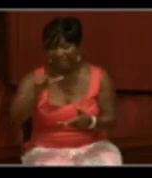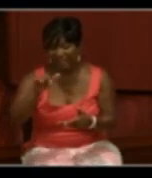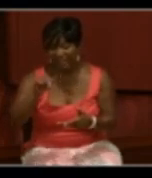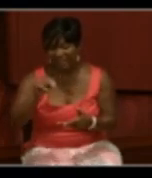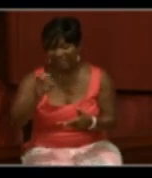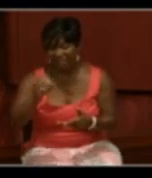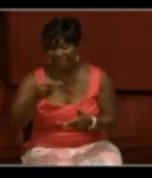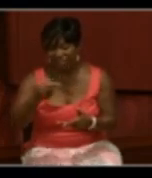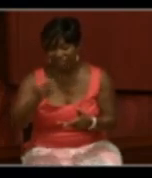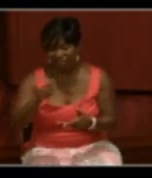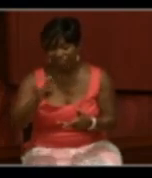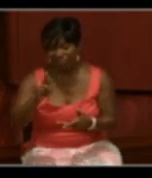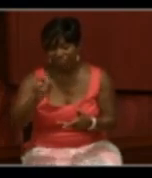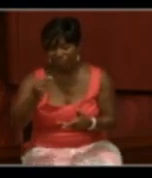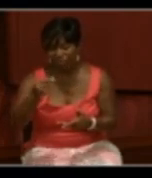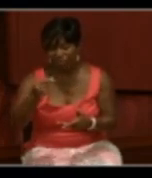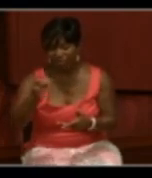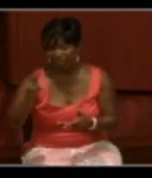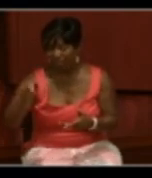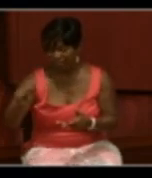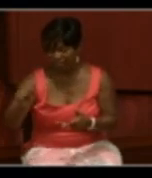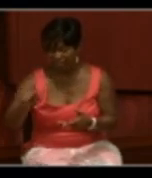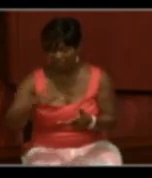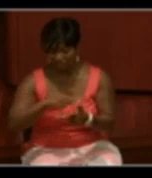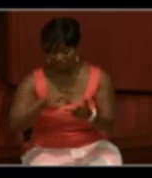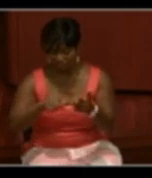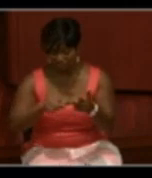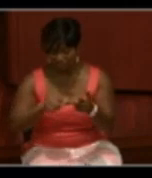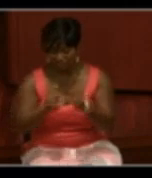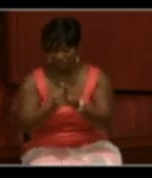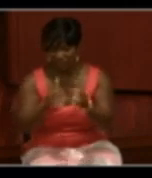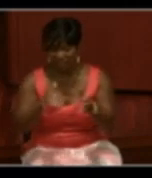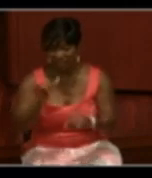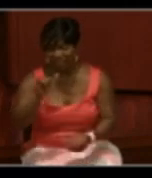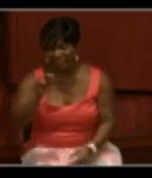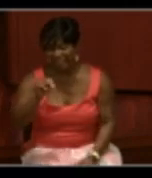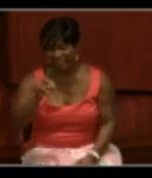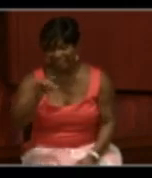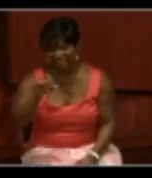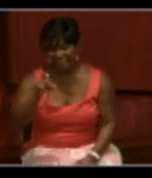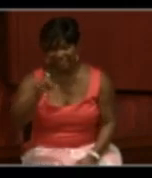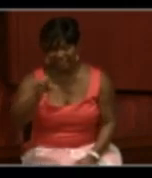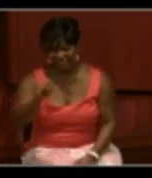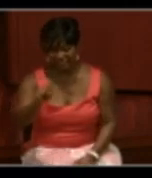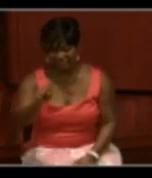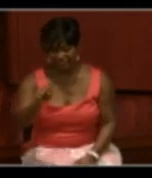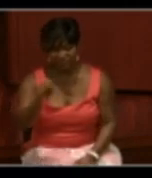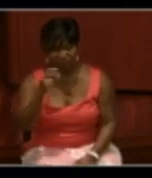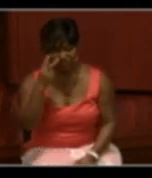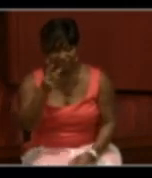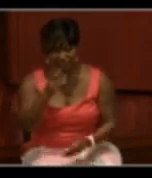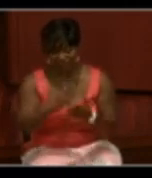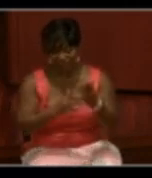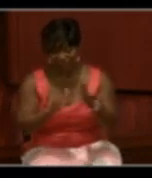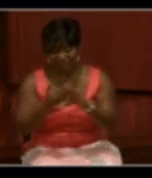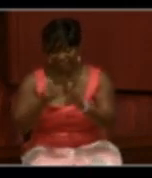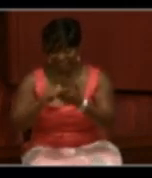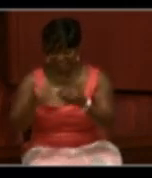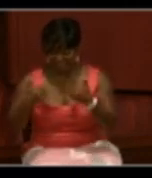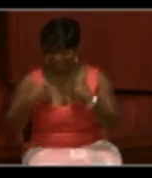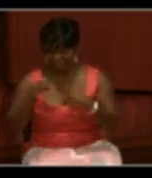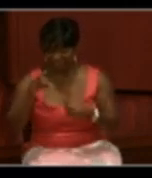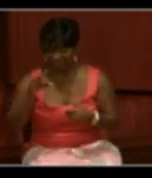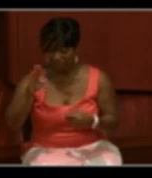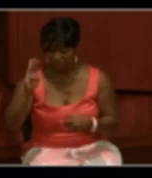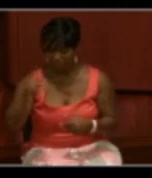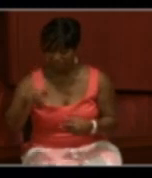branches without indexes. And as you look at some of the cities that have Freedmen's Bank, you notice that not all